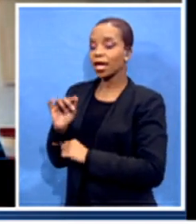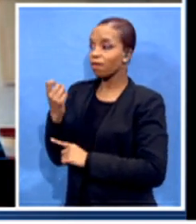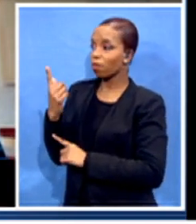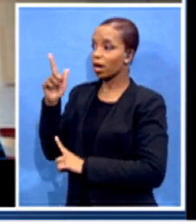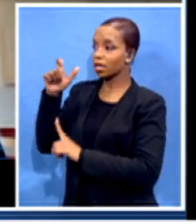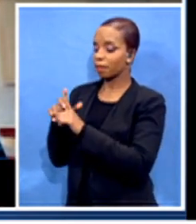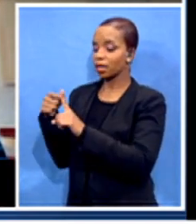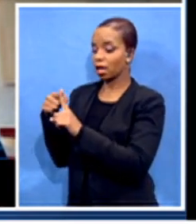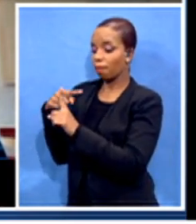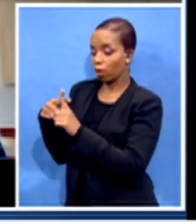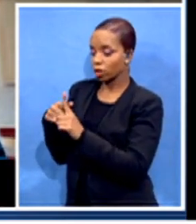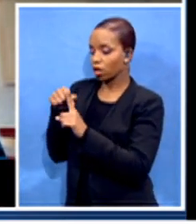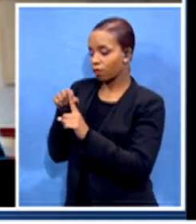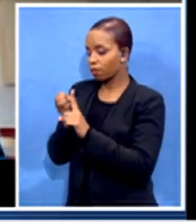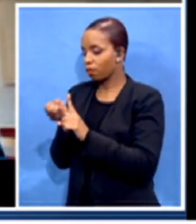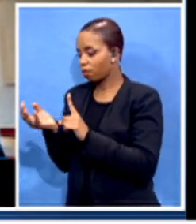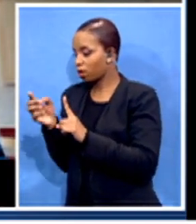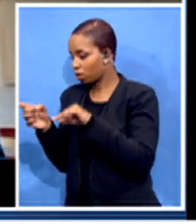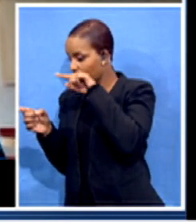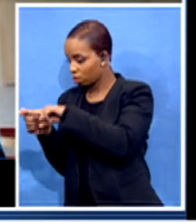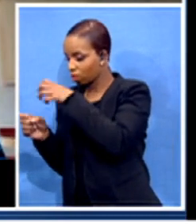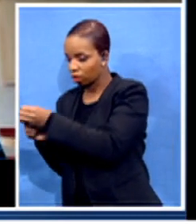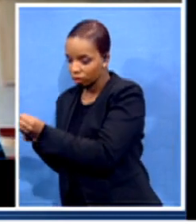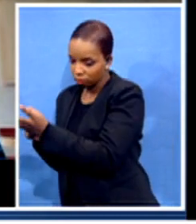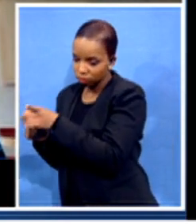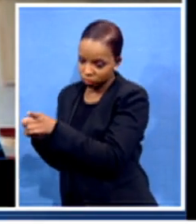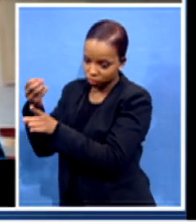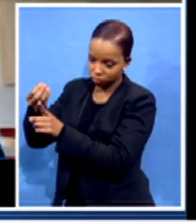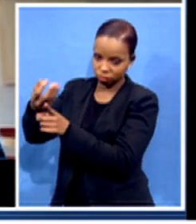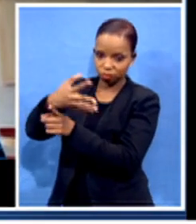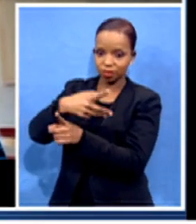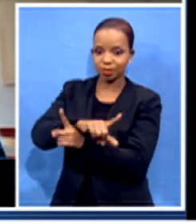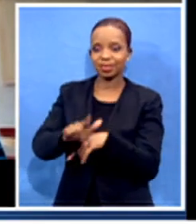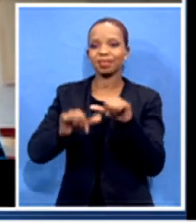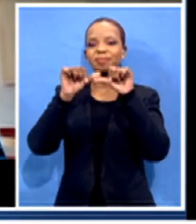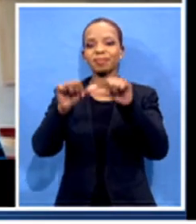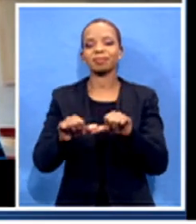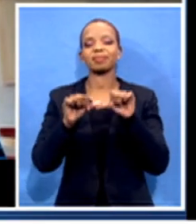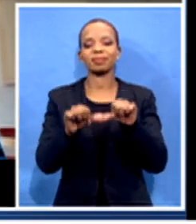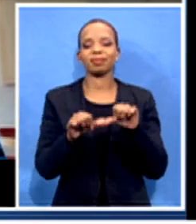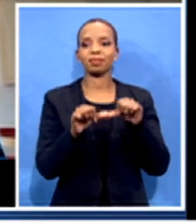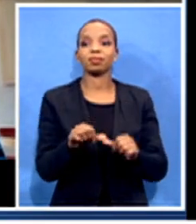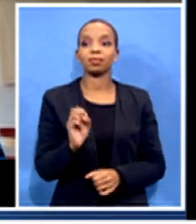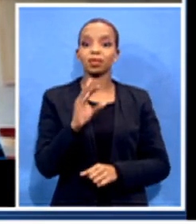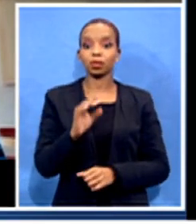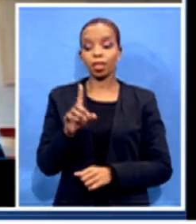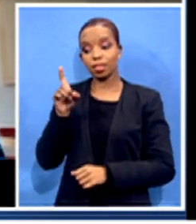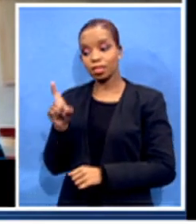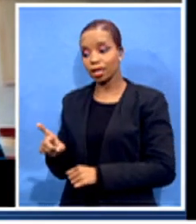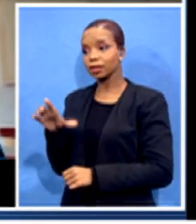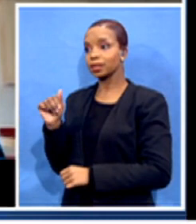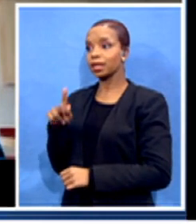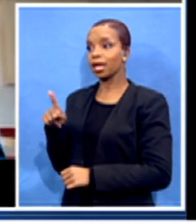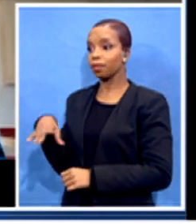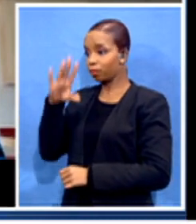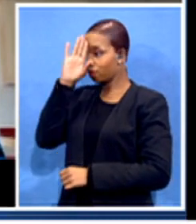then infects the next person infects the next person, I mean, it goes on and on and on. Yes. So does this app notify all these